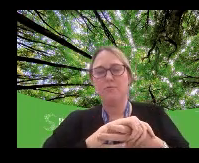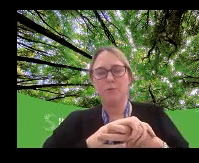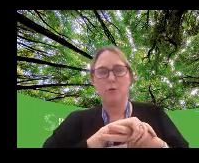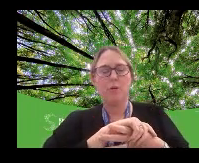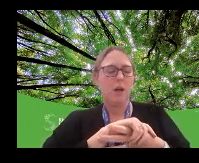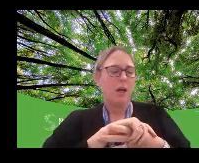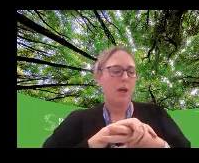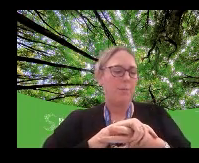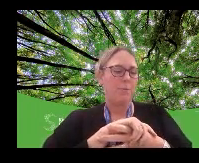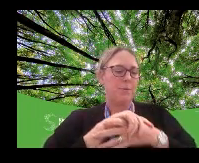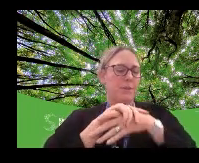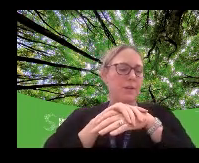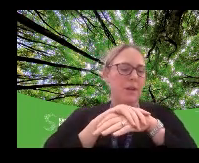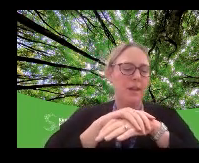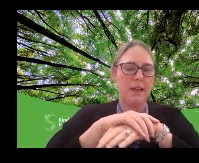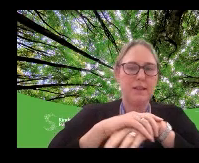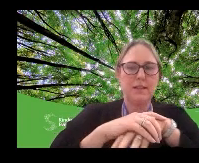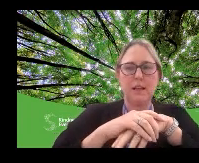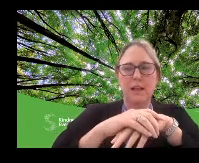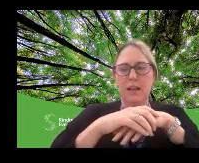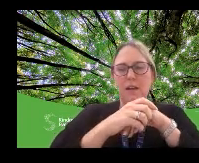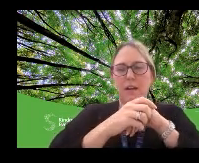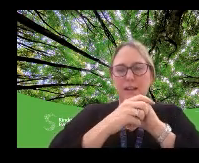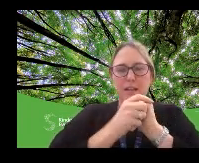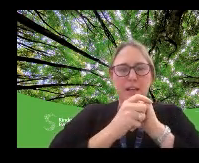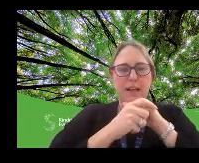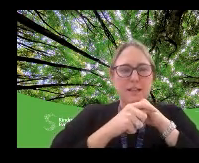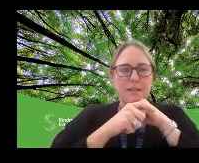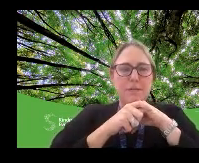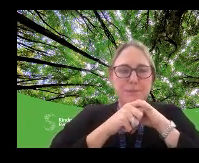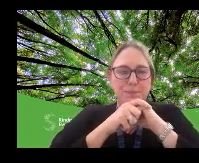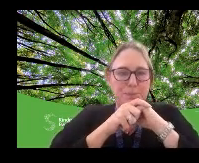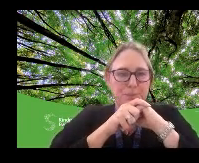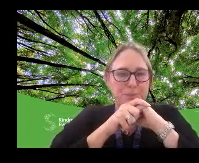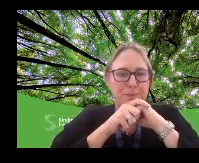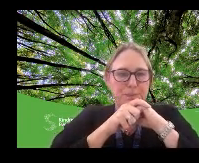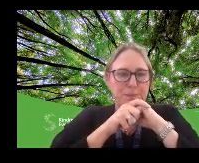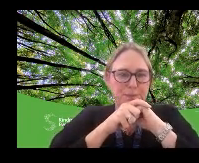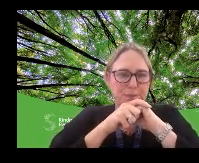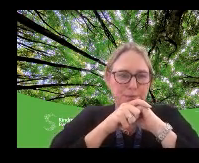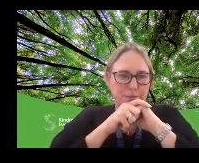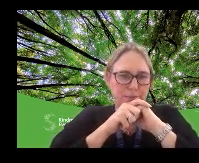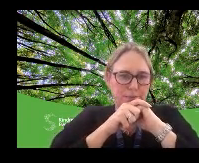would be helpful for? So, and that's as a collective.